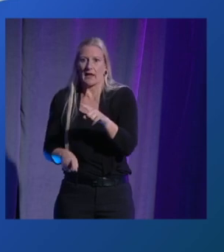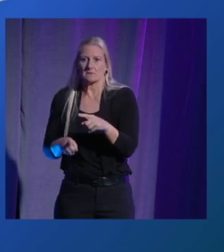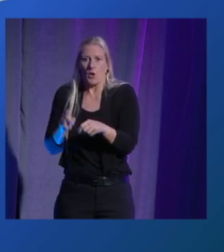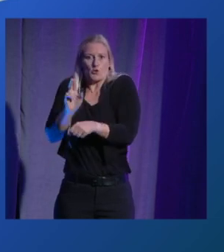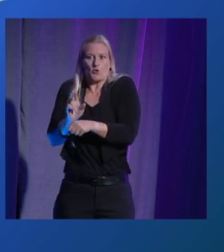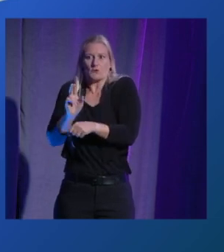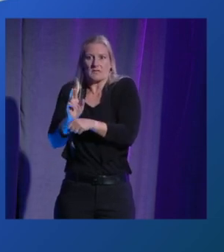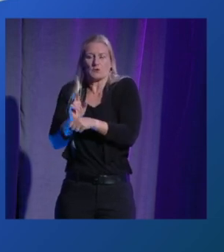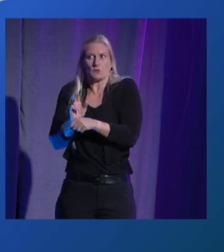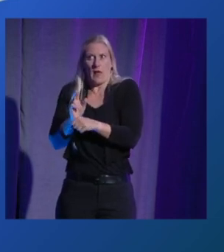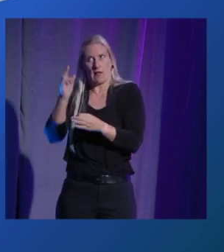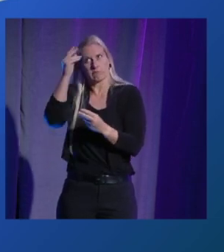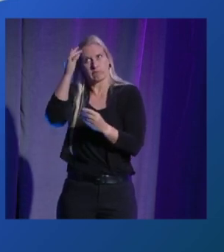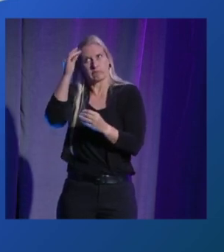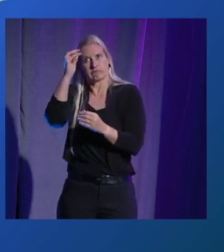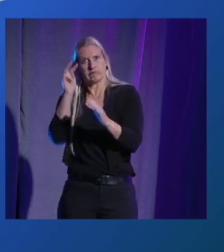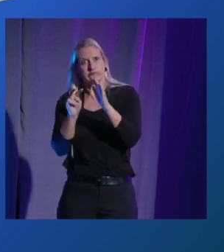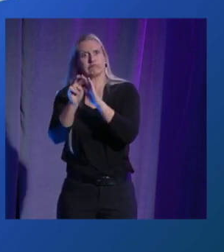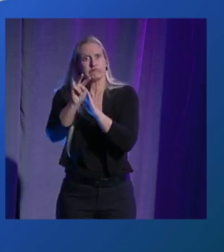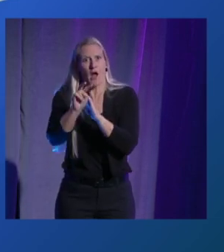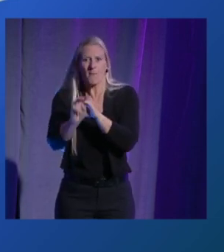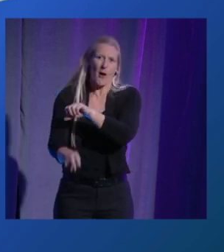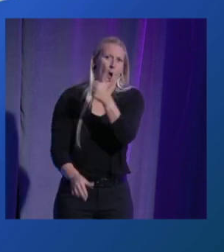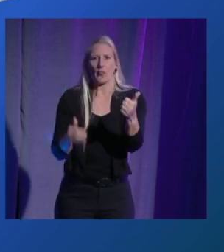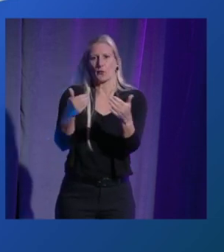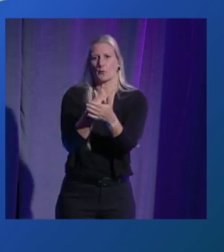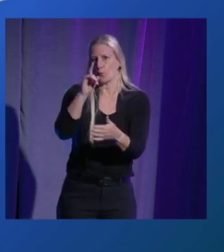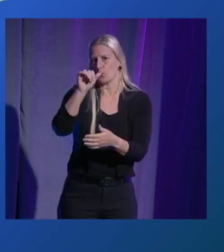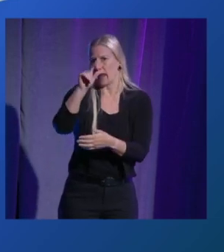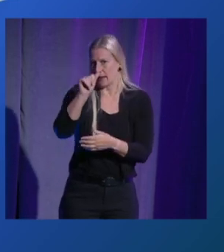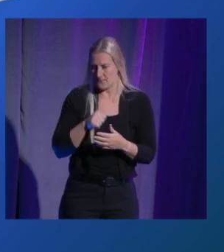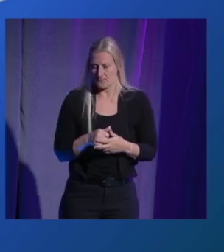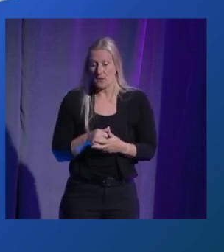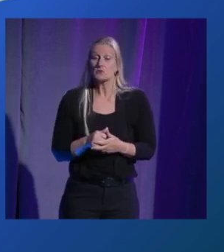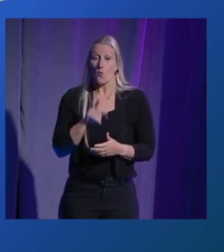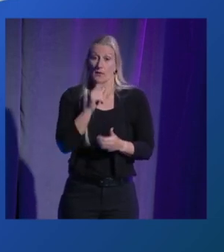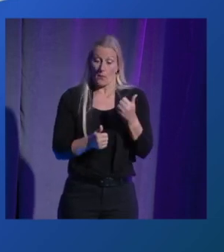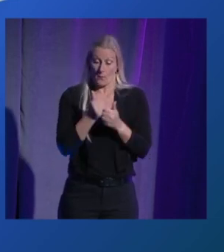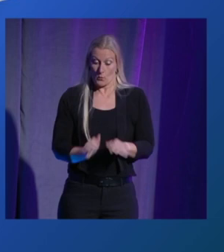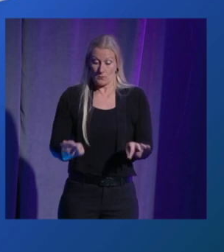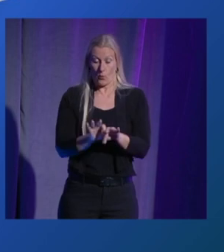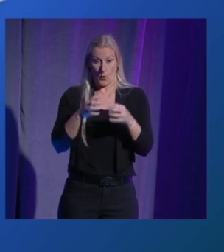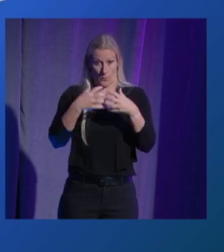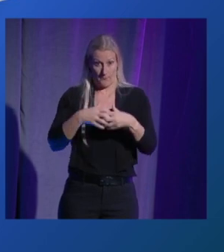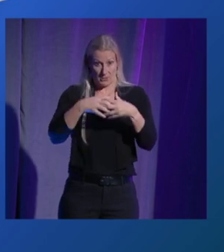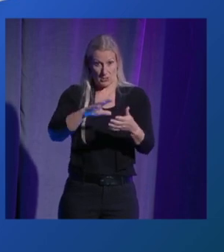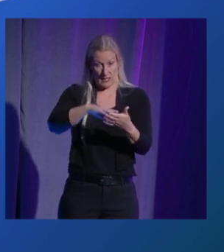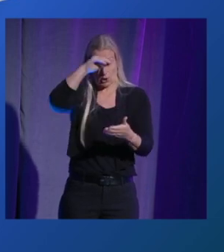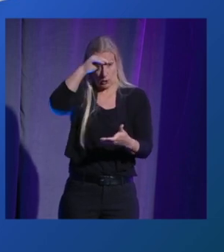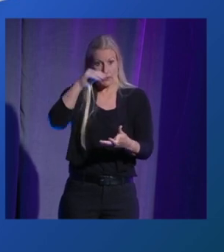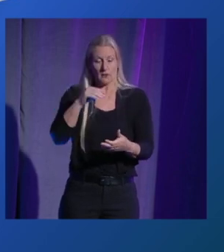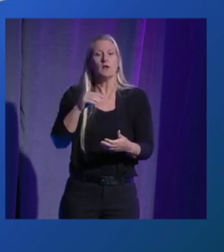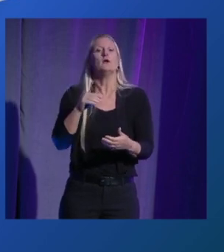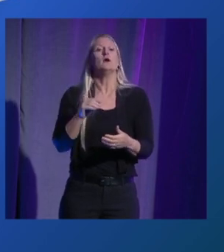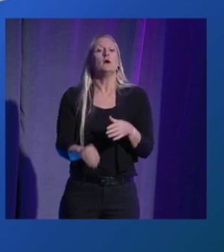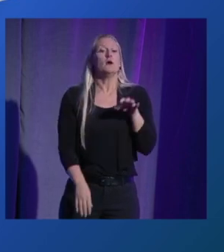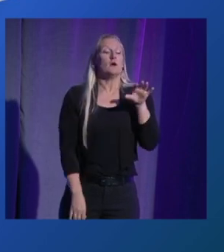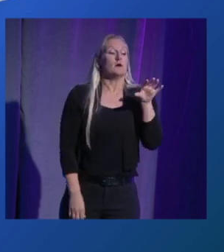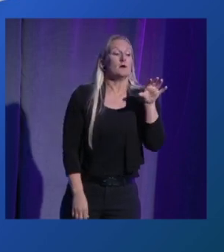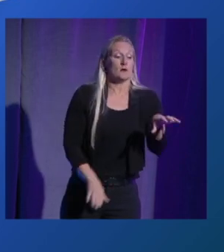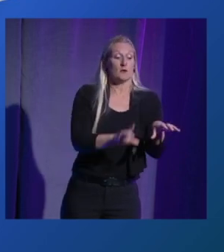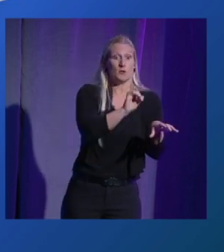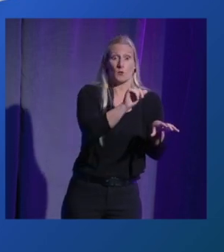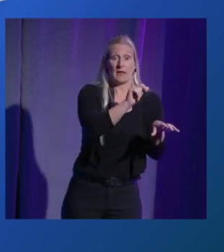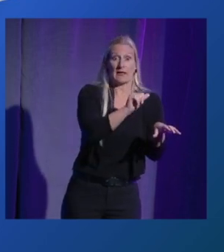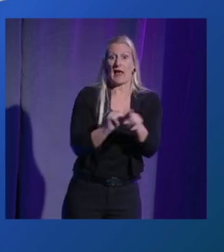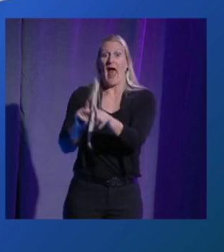and so the most important thing in machine learning is that your training data and your testing data must be separate there there can't be